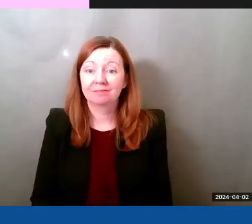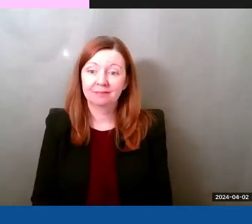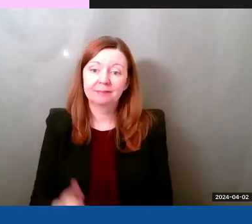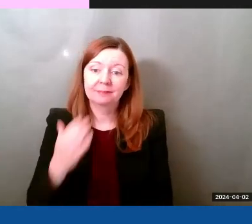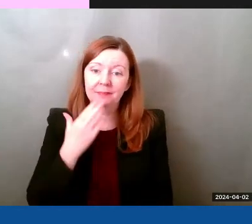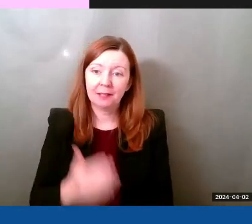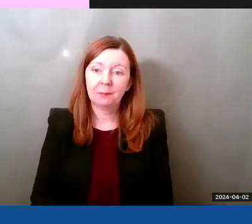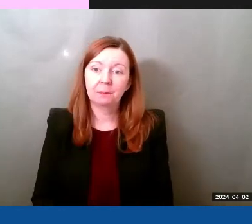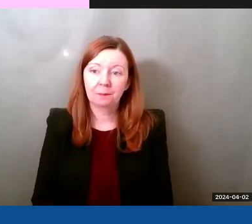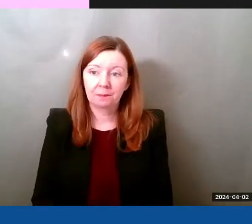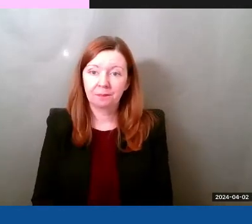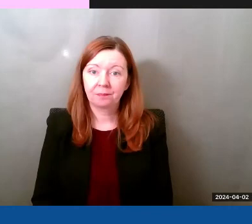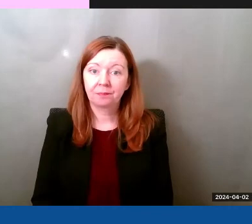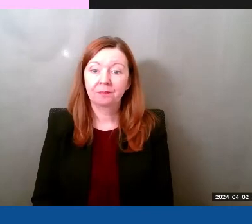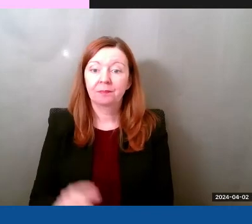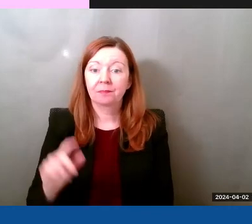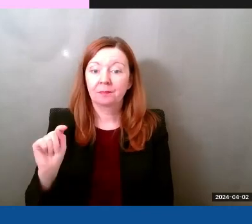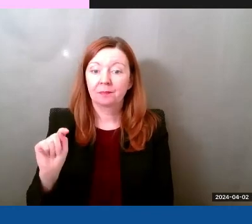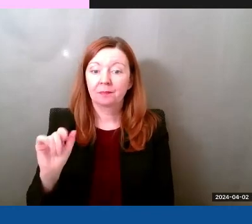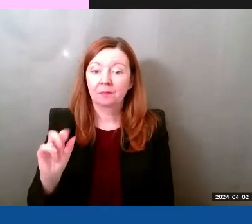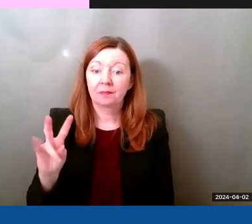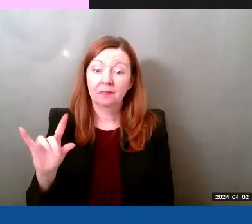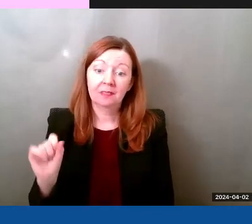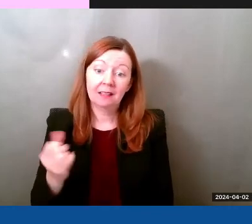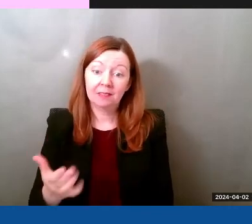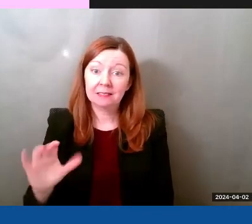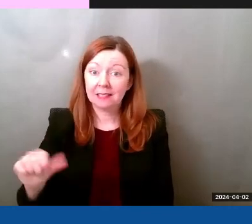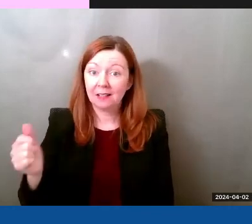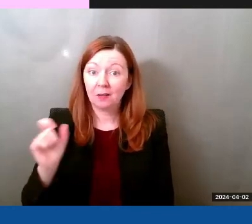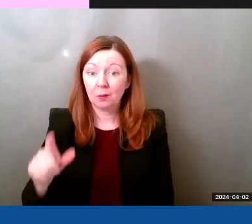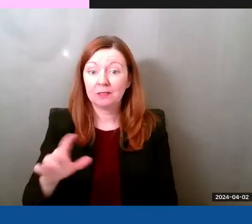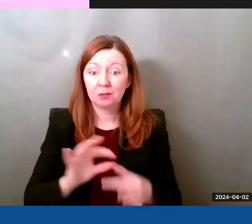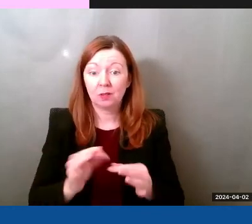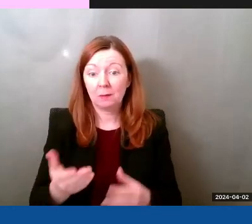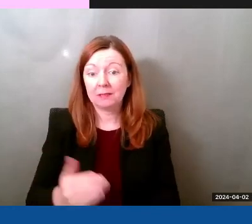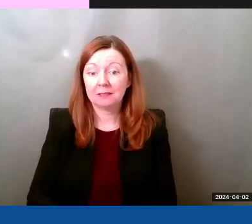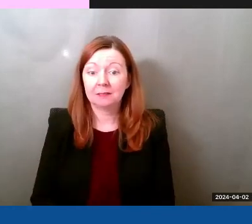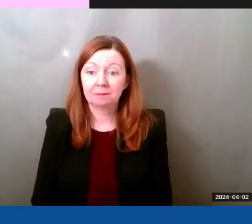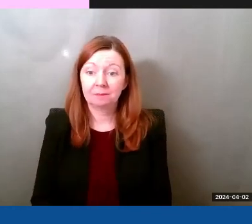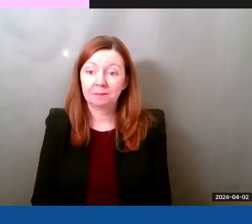Thank you. Tavis, did you have any other questions or comments?